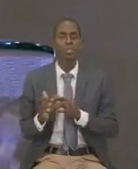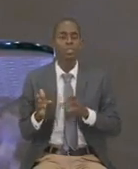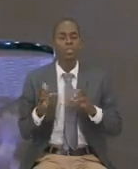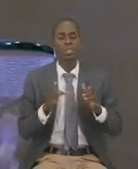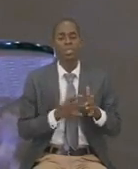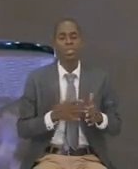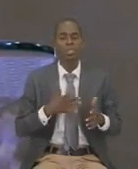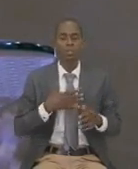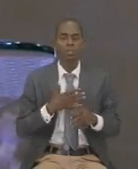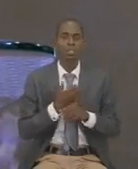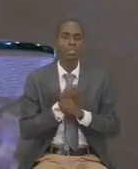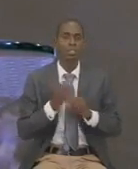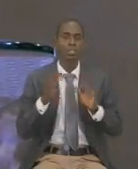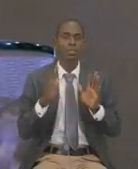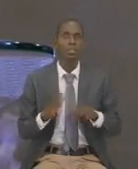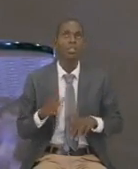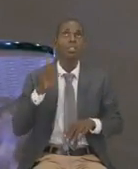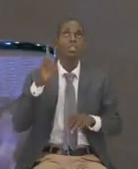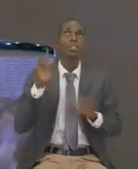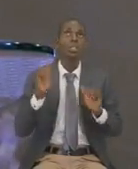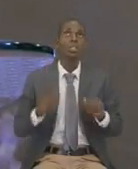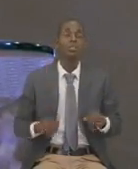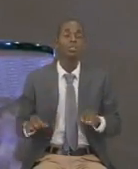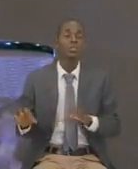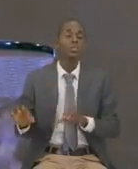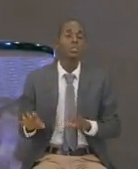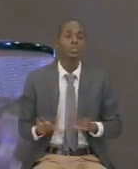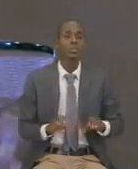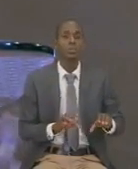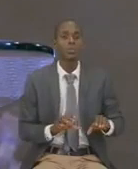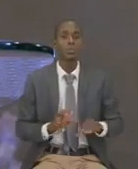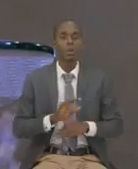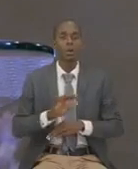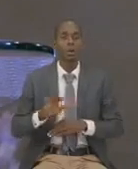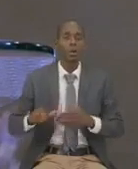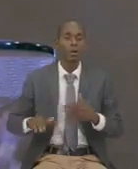with Jesus, my Savior. He can do